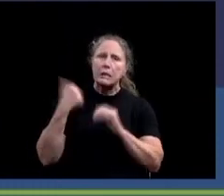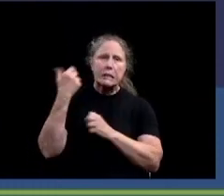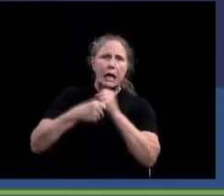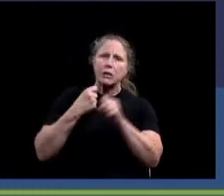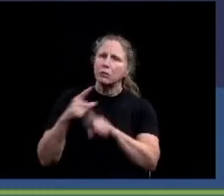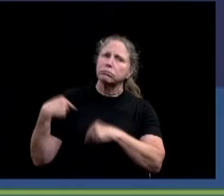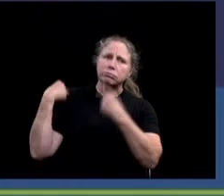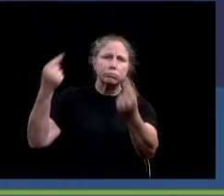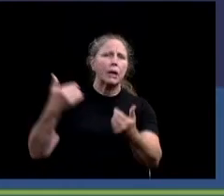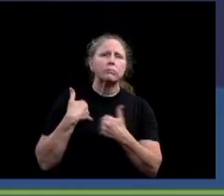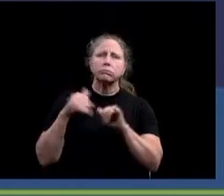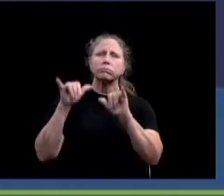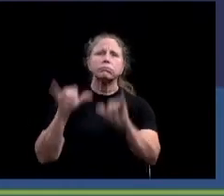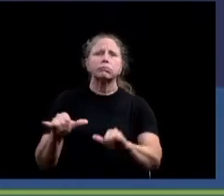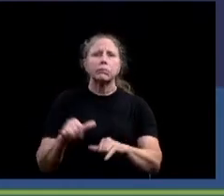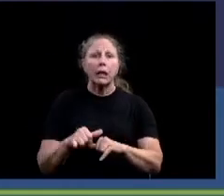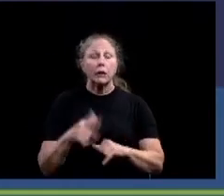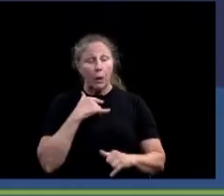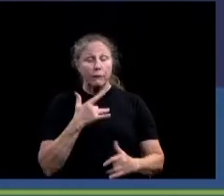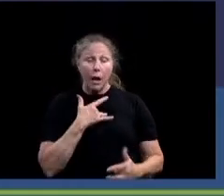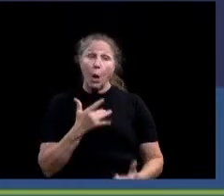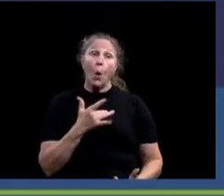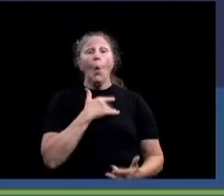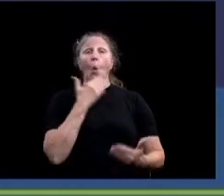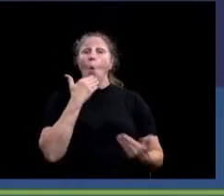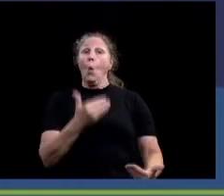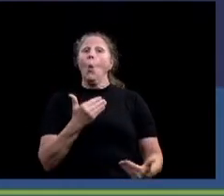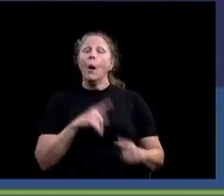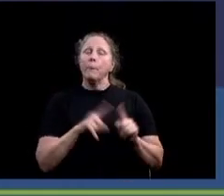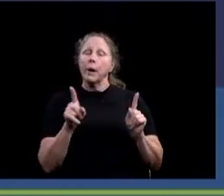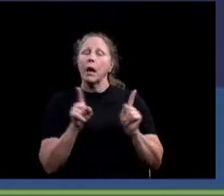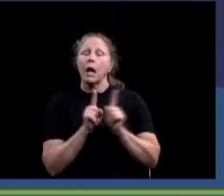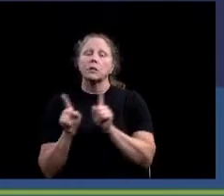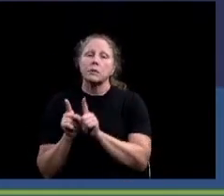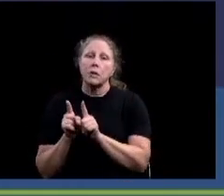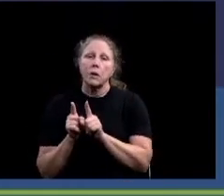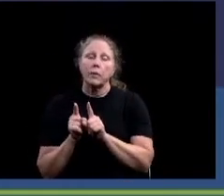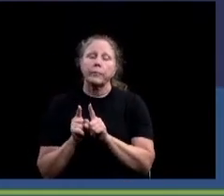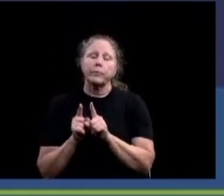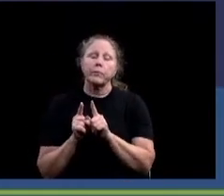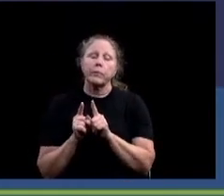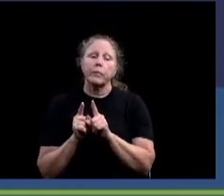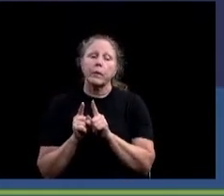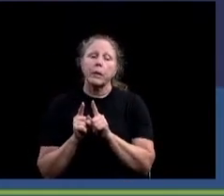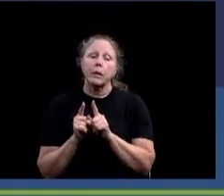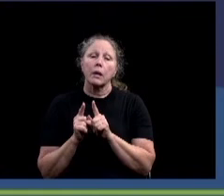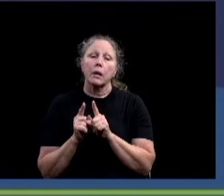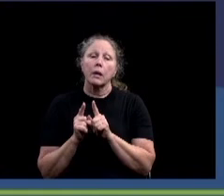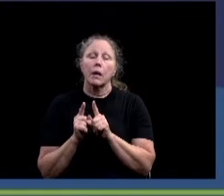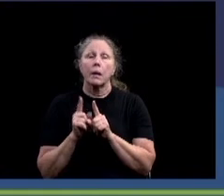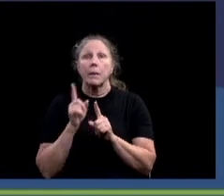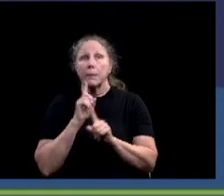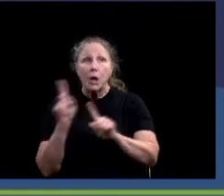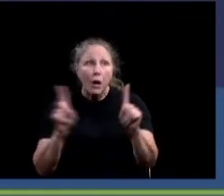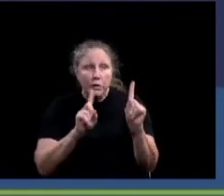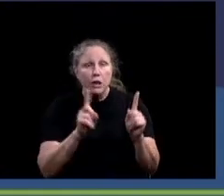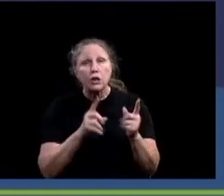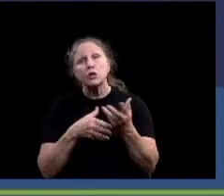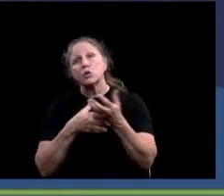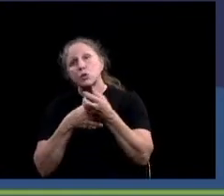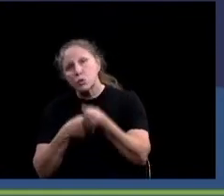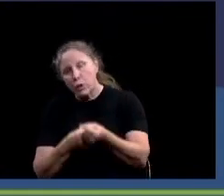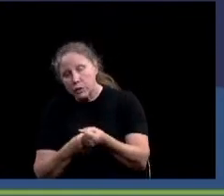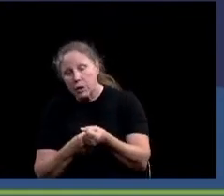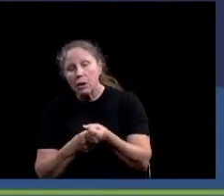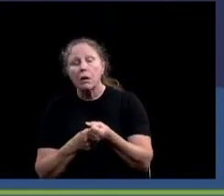think also the conversation and hopefully trust, the conversation is more productive, and trust